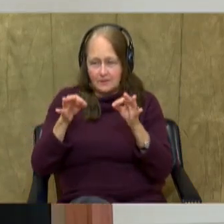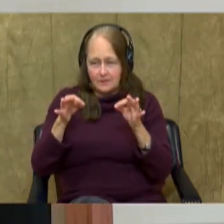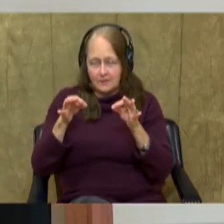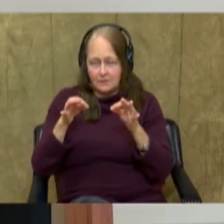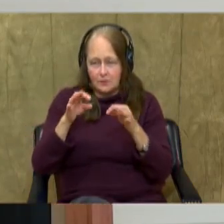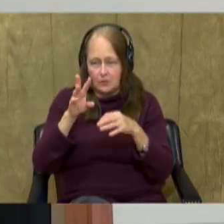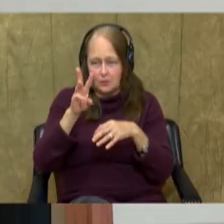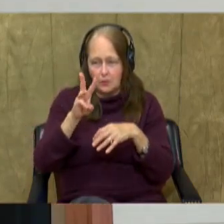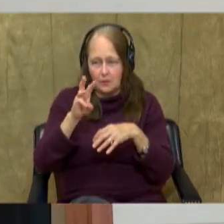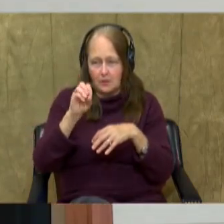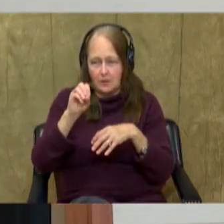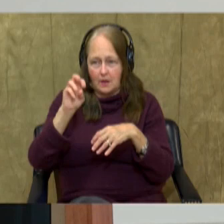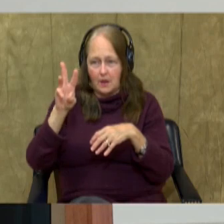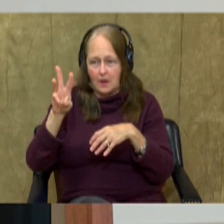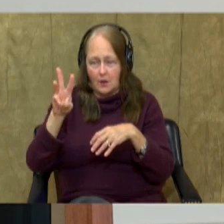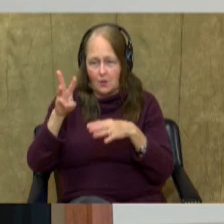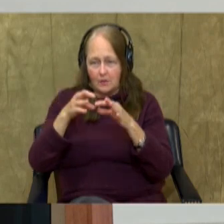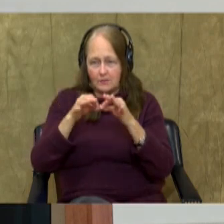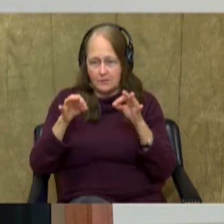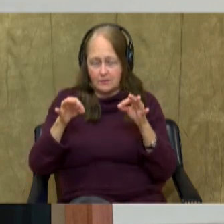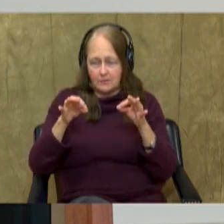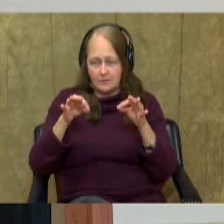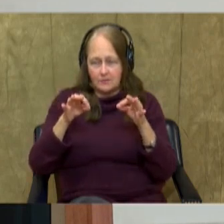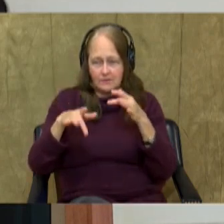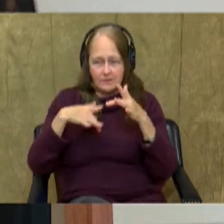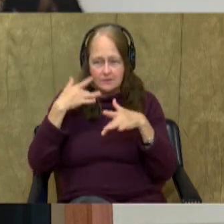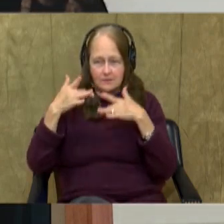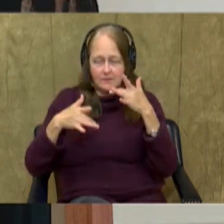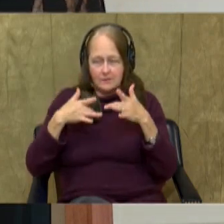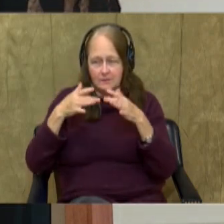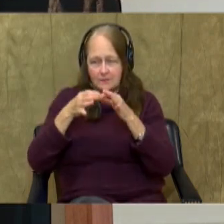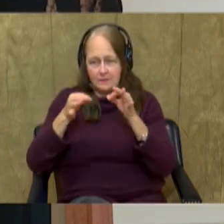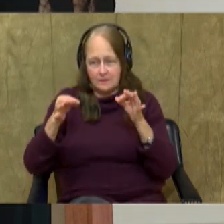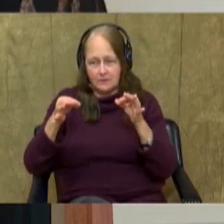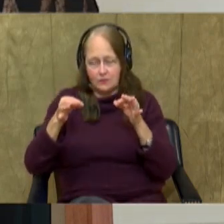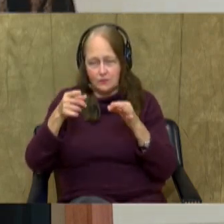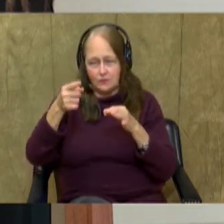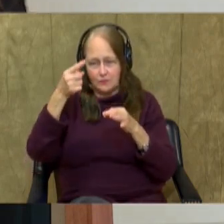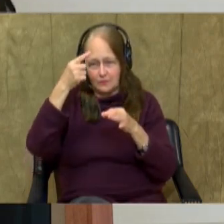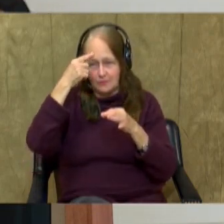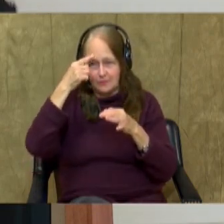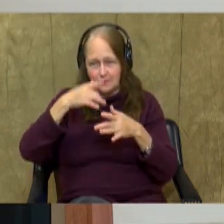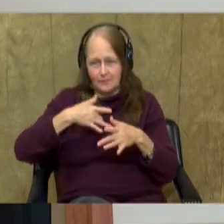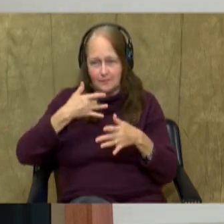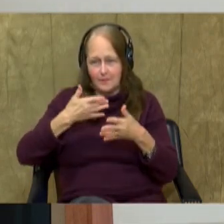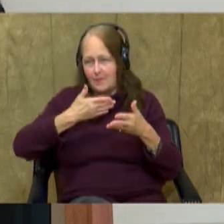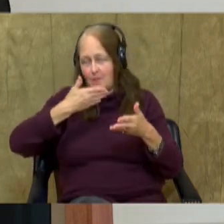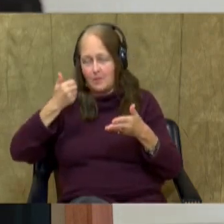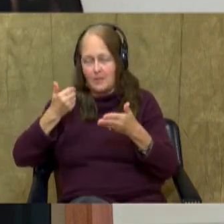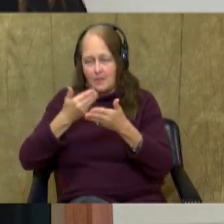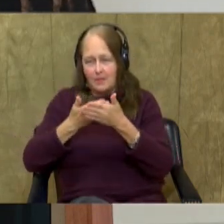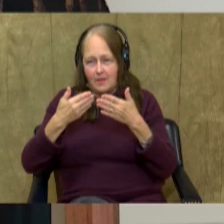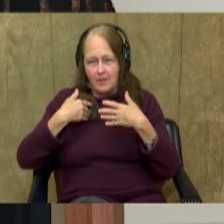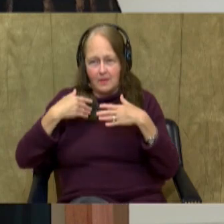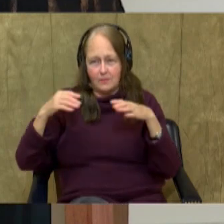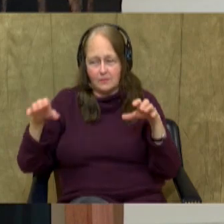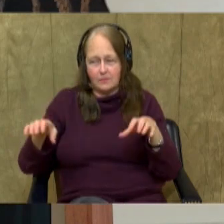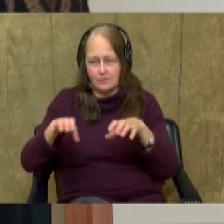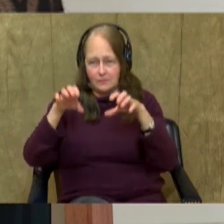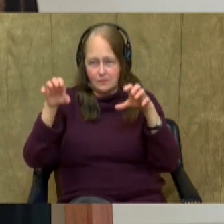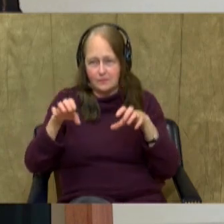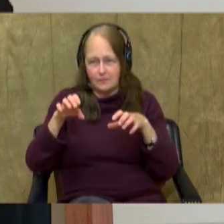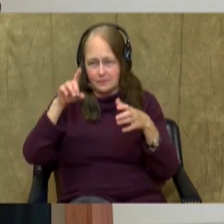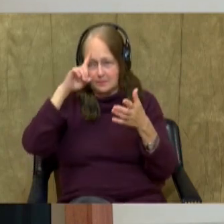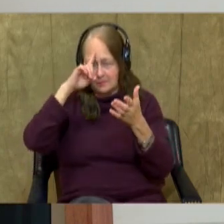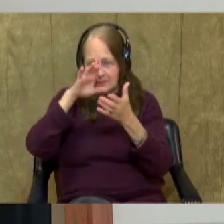wow sentence. What were you most excited about? What sentence did you write that you felt that was the best thing I've ever done? I